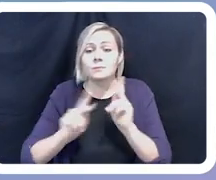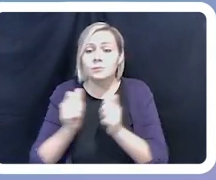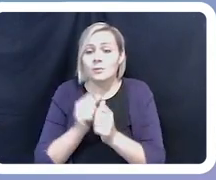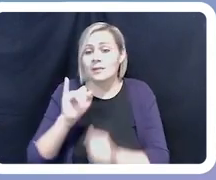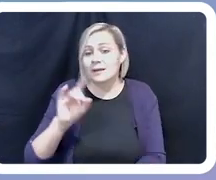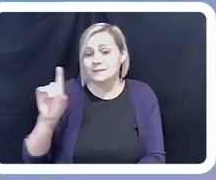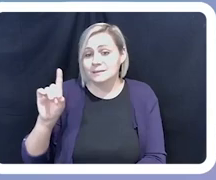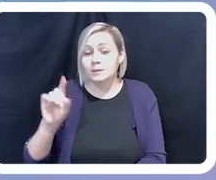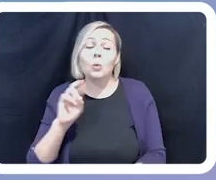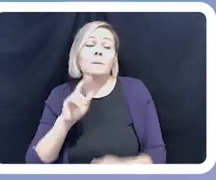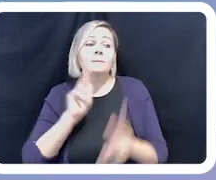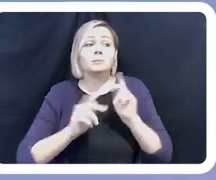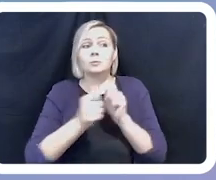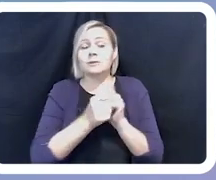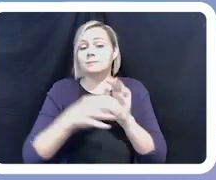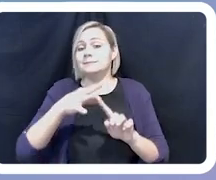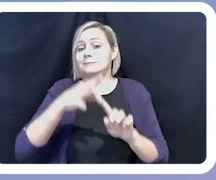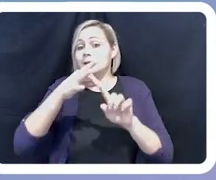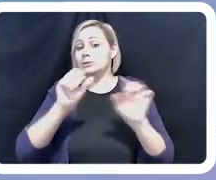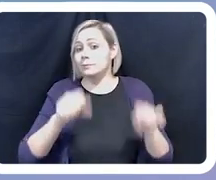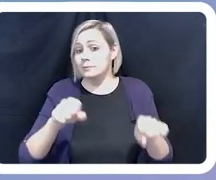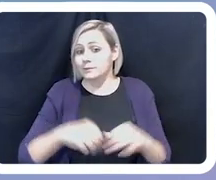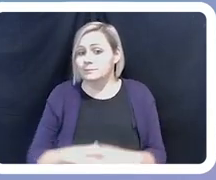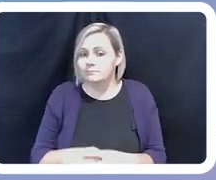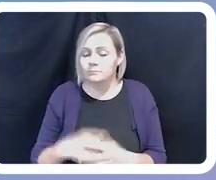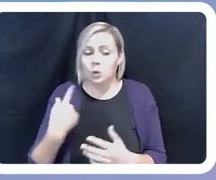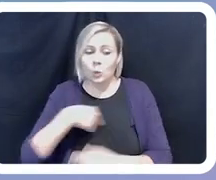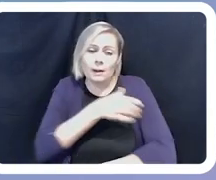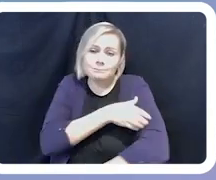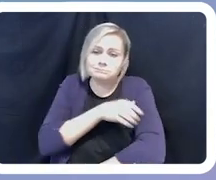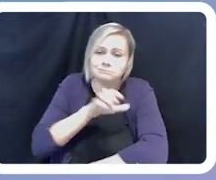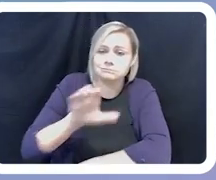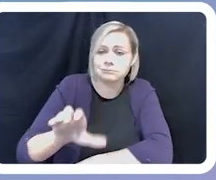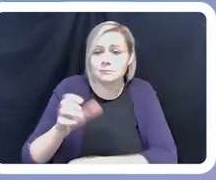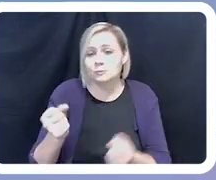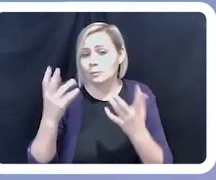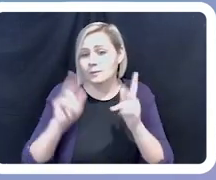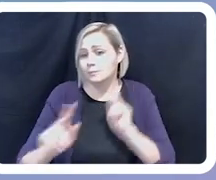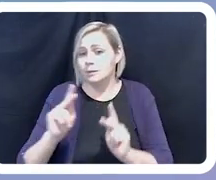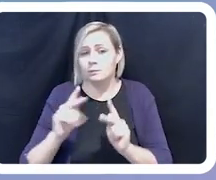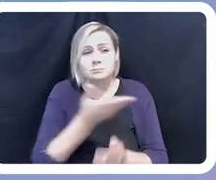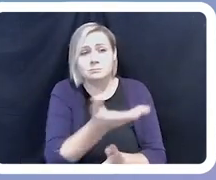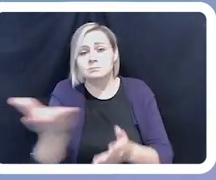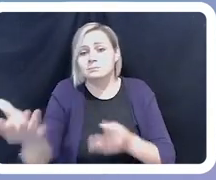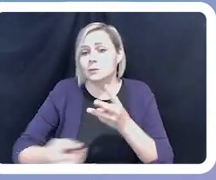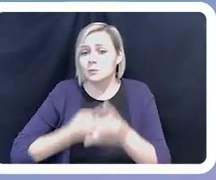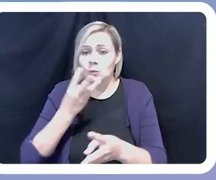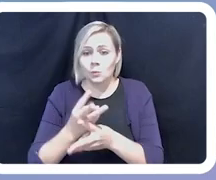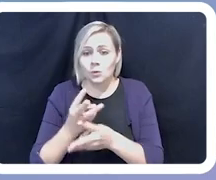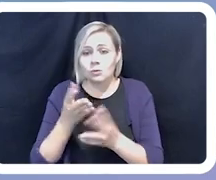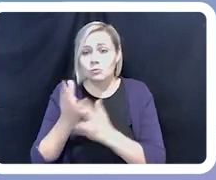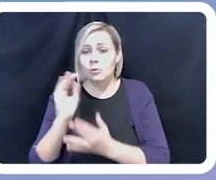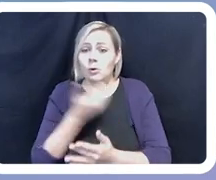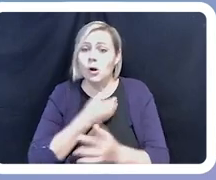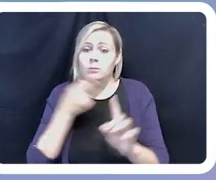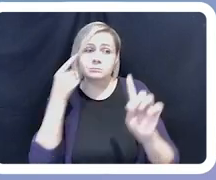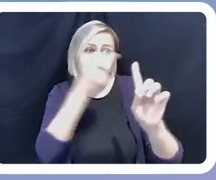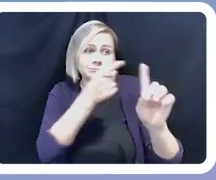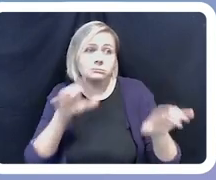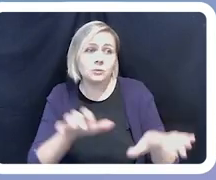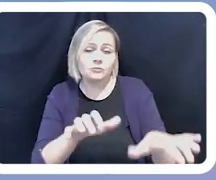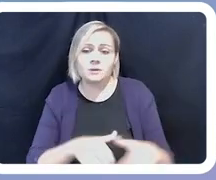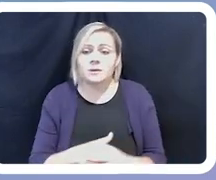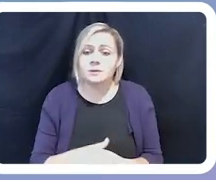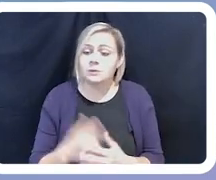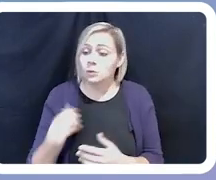disabilities. As I call them, people with special abilities. We are empowering so many people all over the world through our movement. We